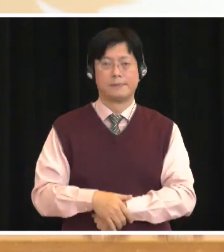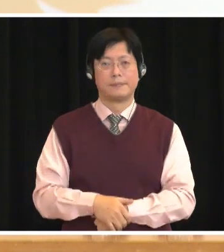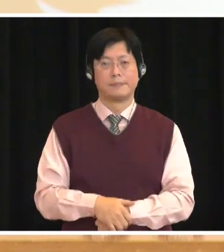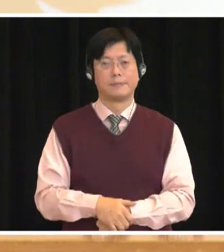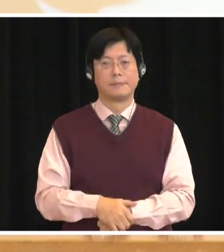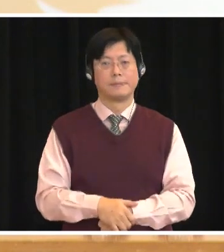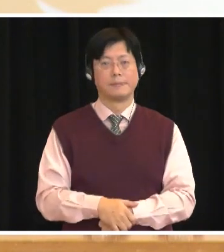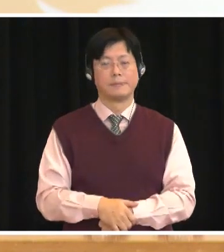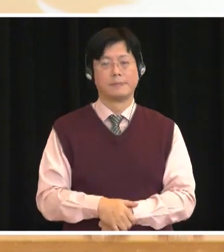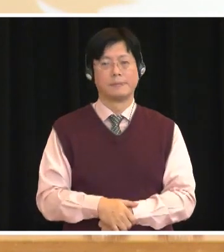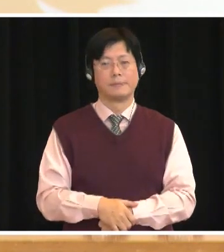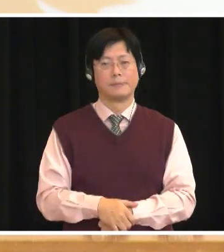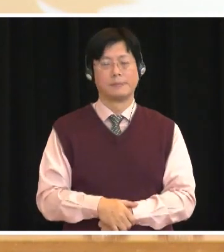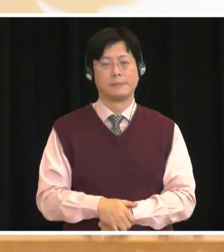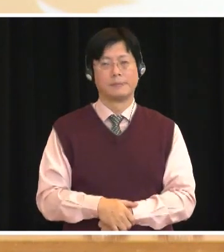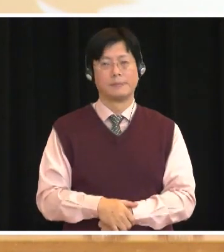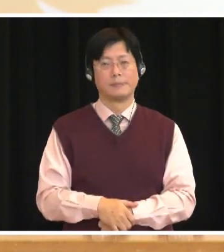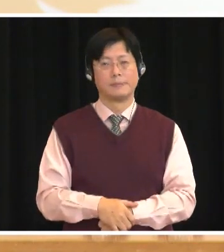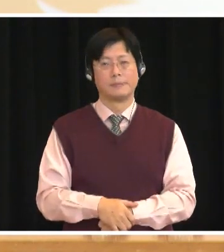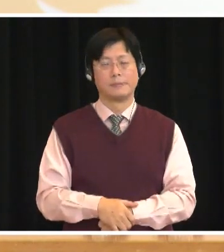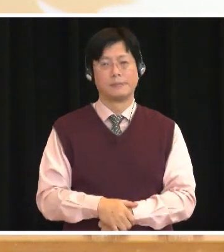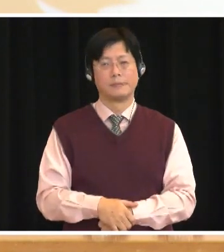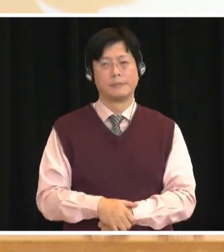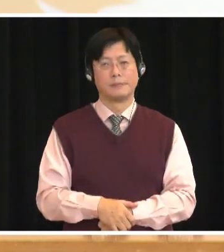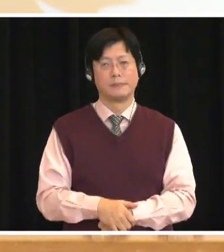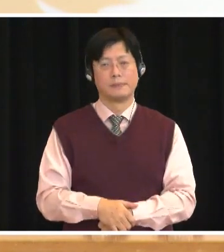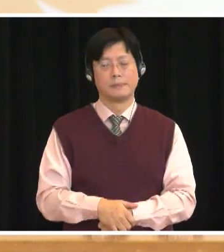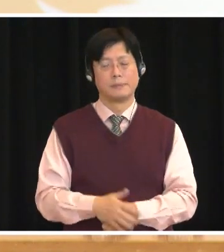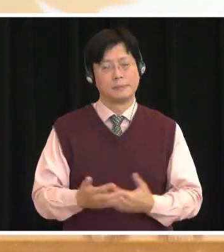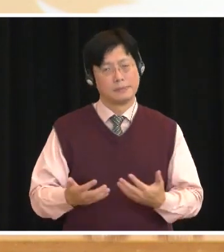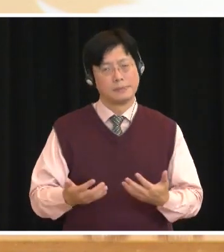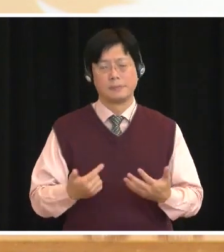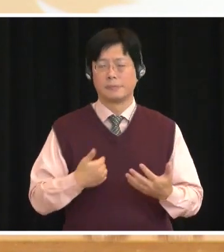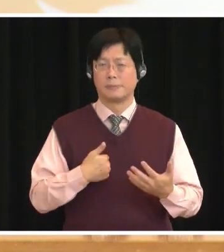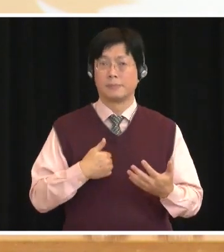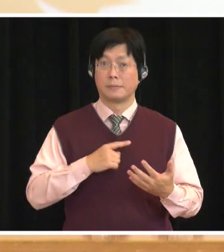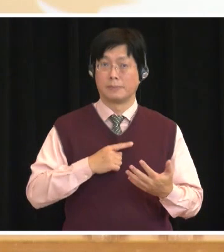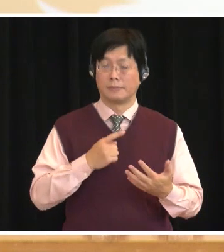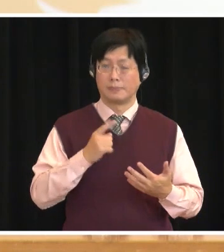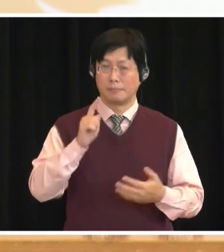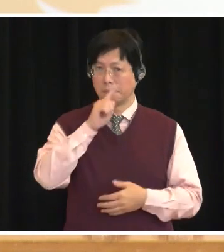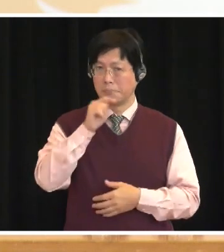question, why do you, in your statistics, have a category,